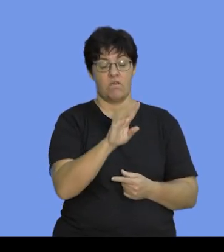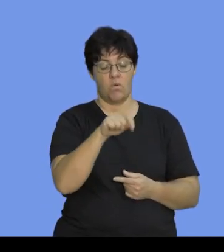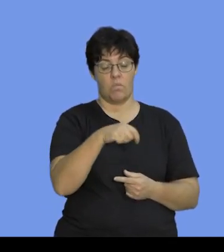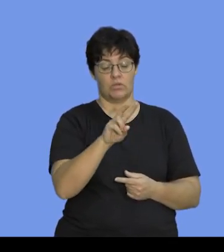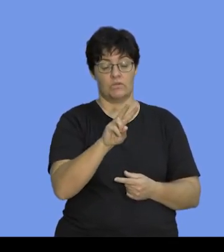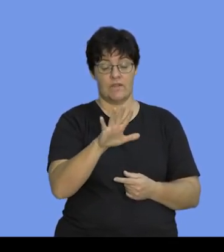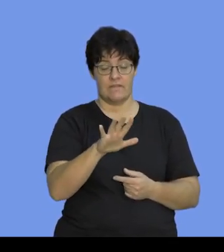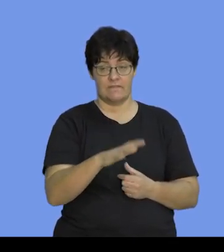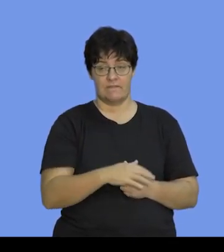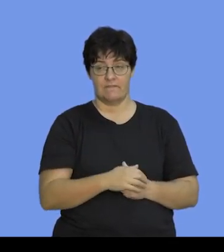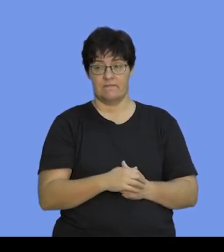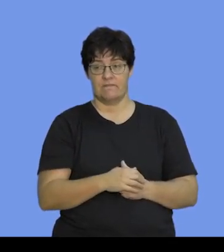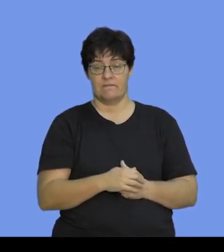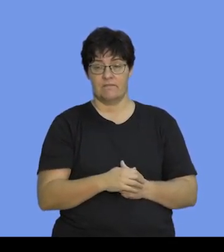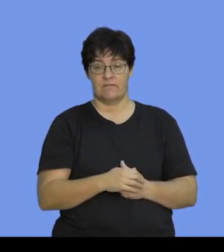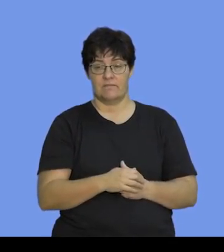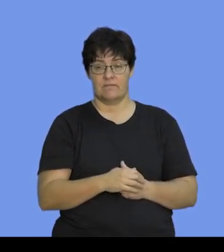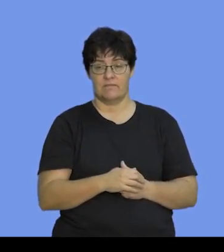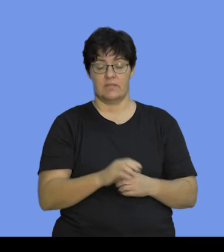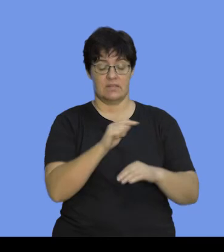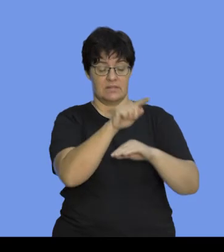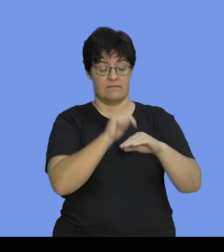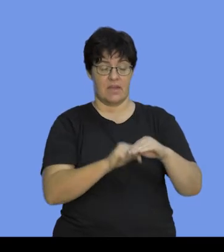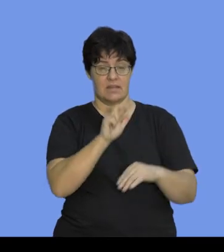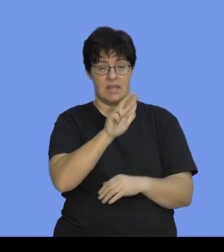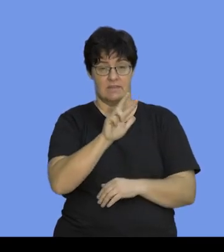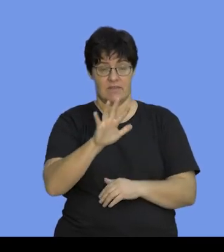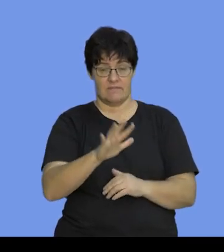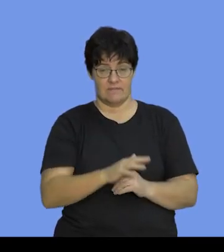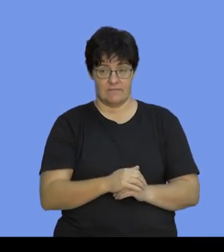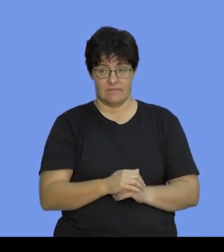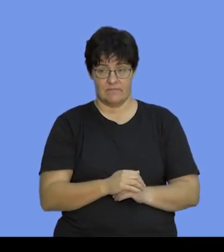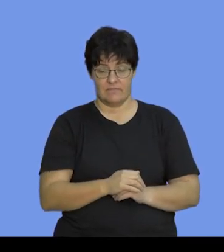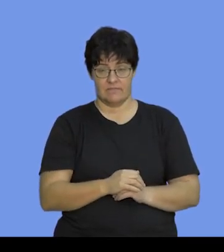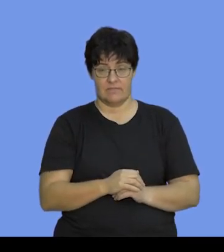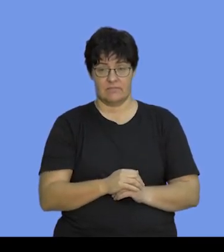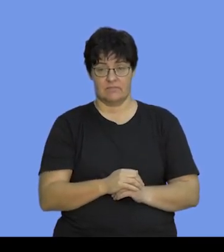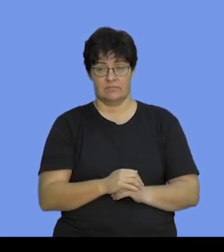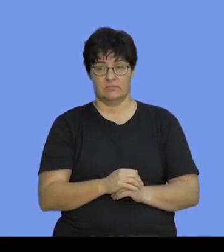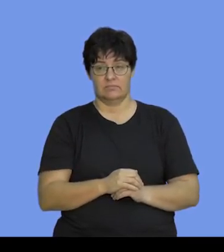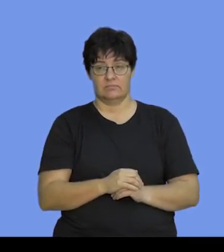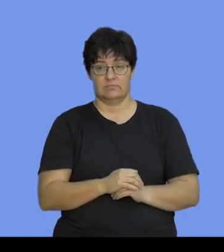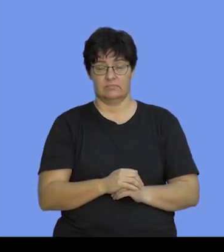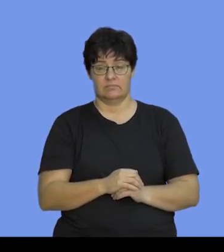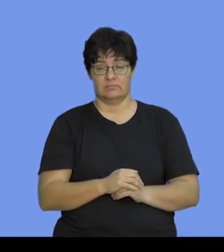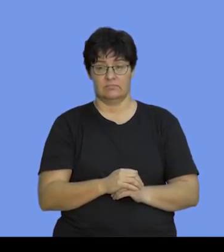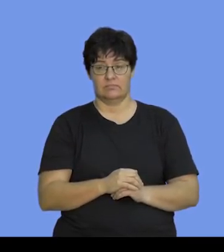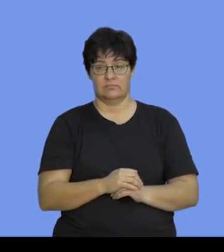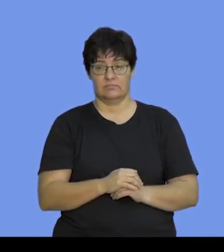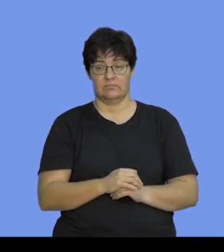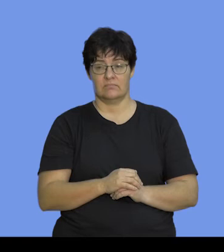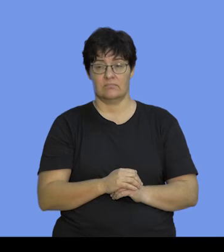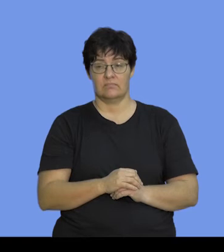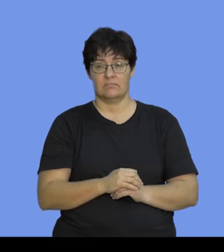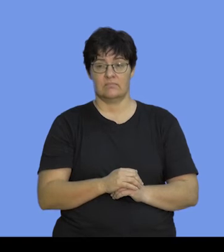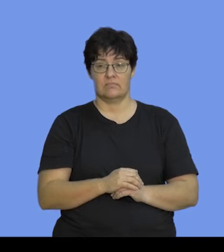4.25, right? 4.25 divided by 85, okay? Now, this tells